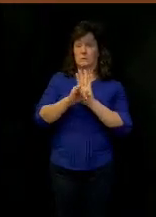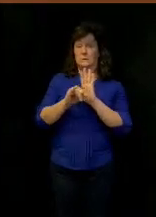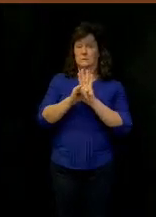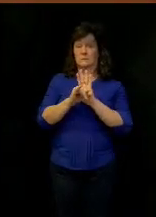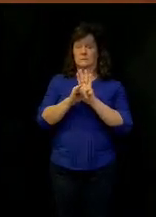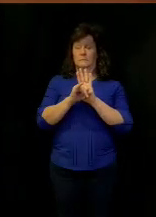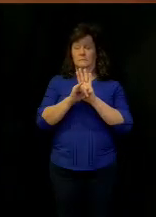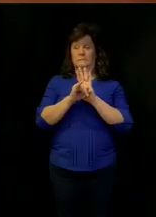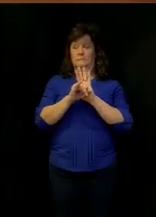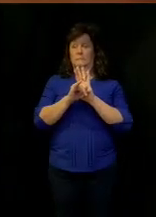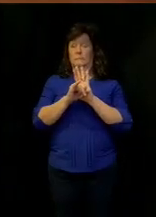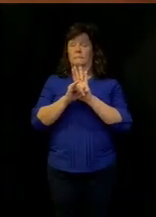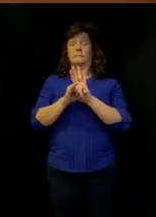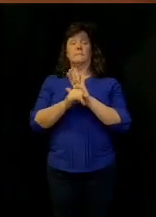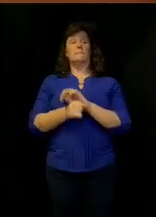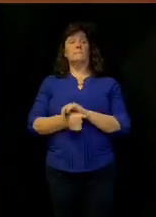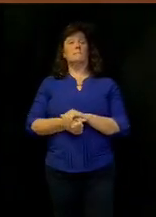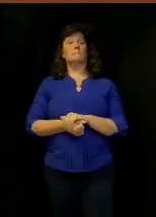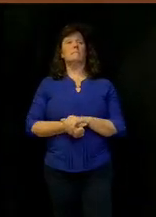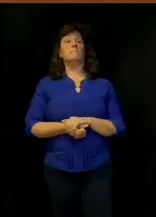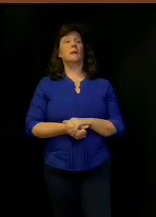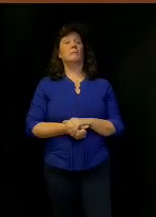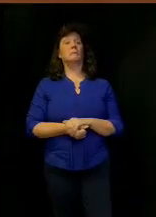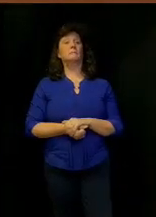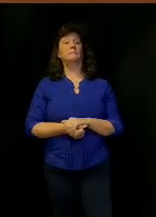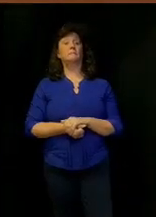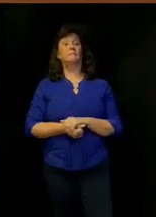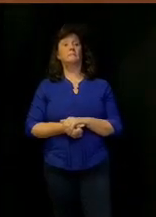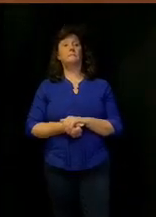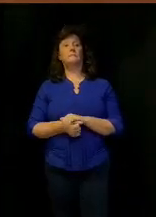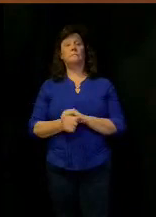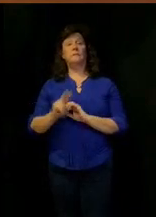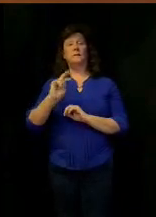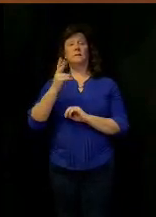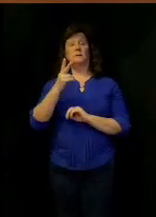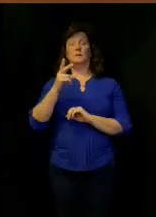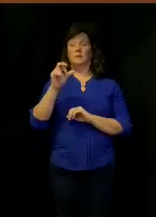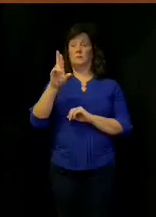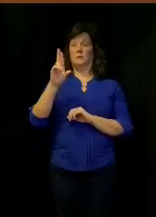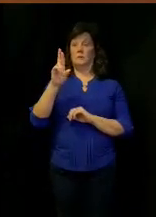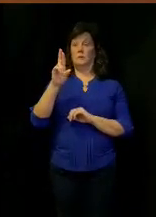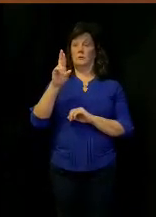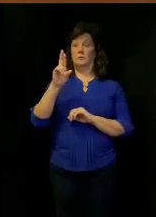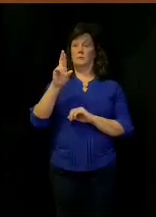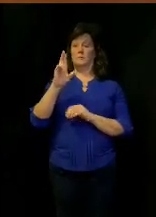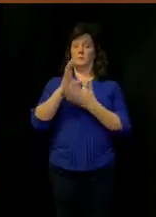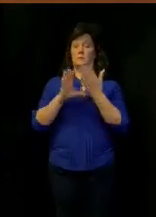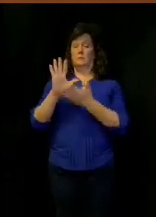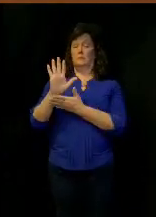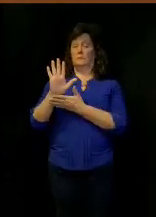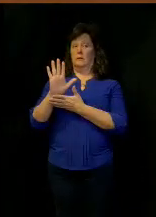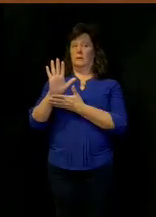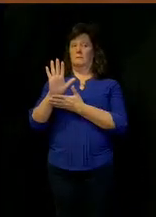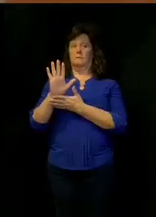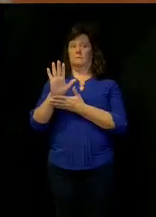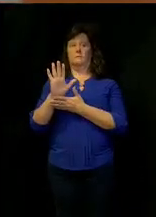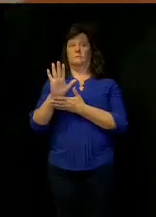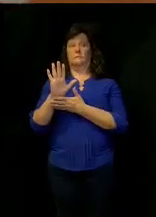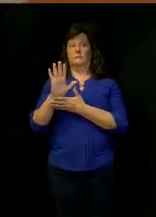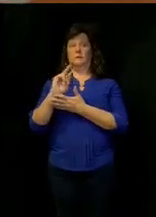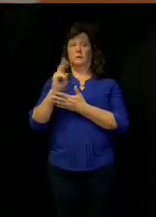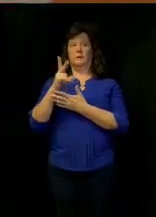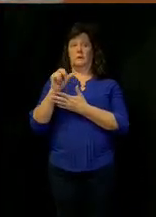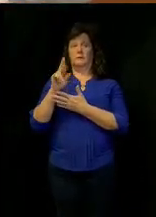I'm gonna land this plane, but I need you to go to 2 Corinthians 5. We can't leave here without looking at this